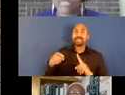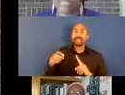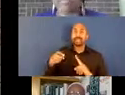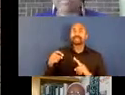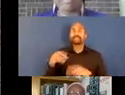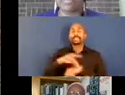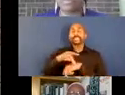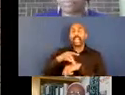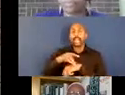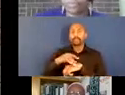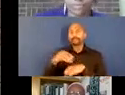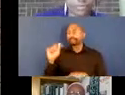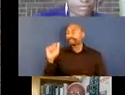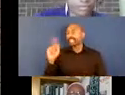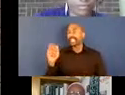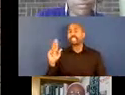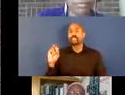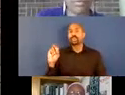sociology?